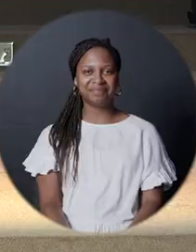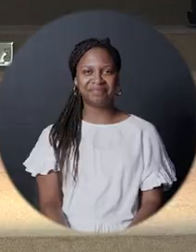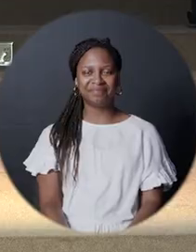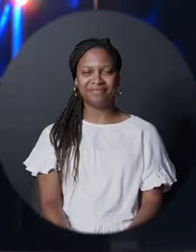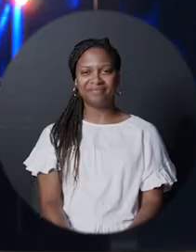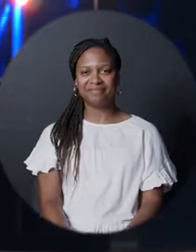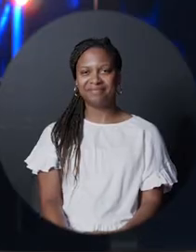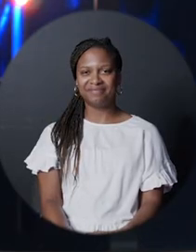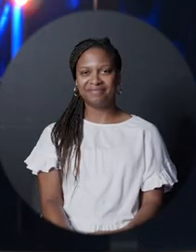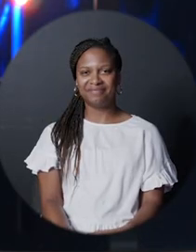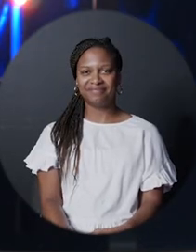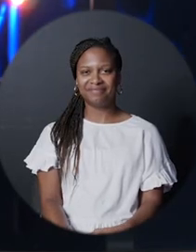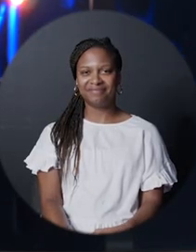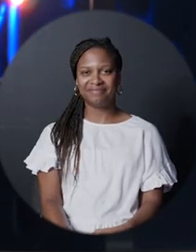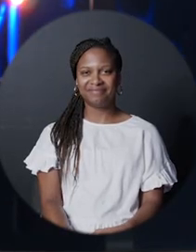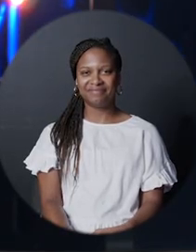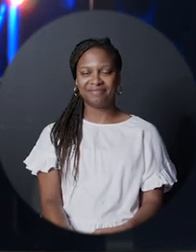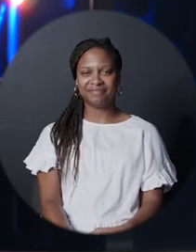selfish.